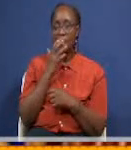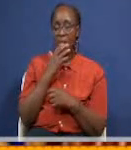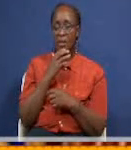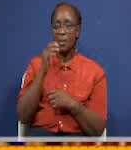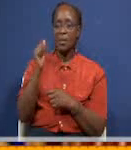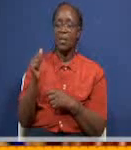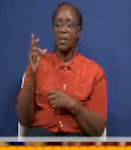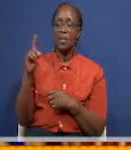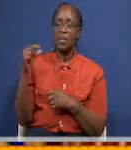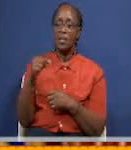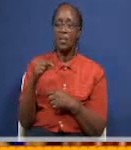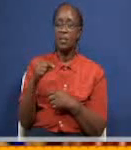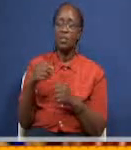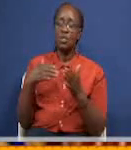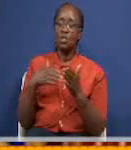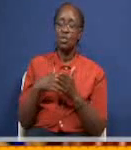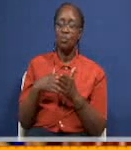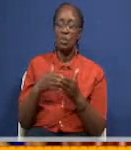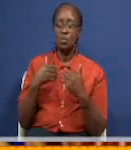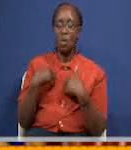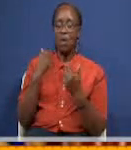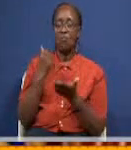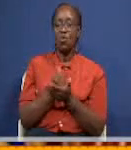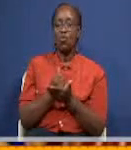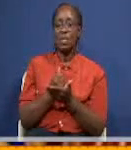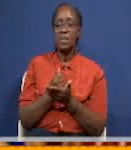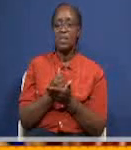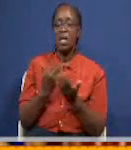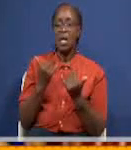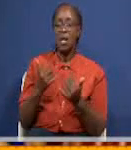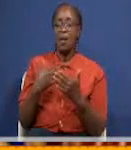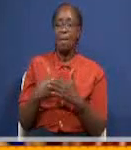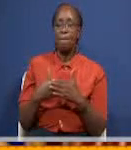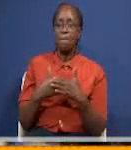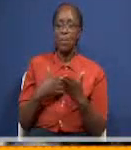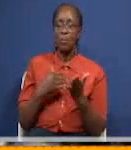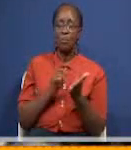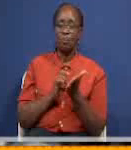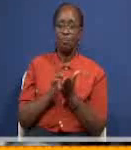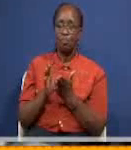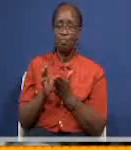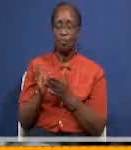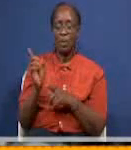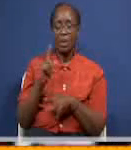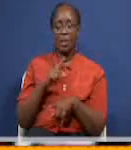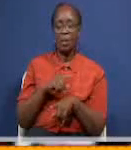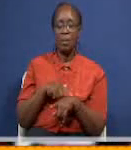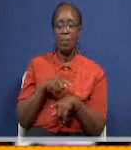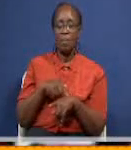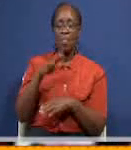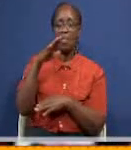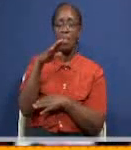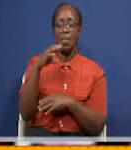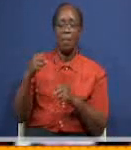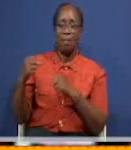AGH ceases to hold office. Dana ku bere kinyangoro akiri karone kethi nyikuru mere gishangasha kire kire